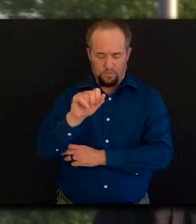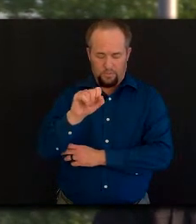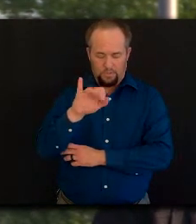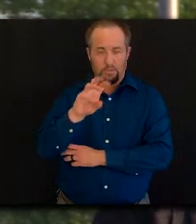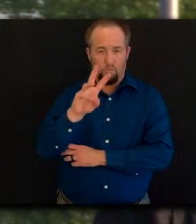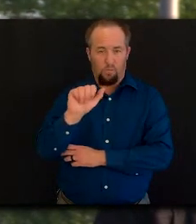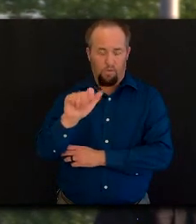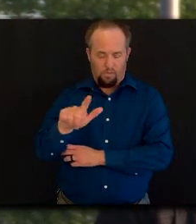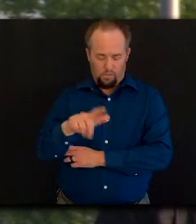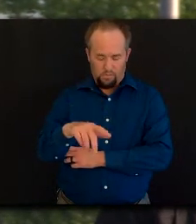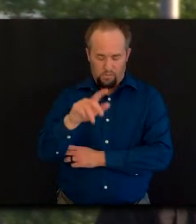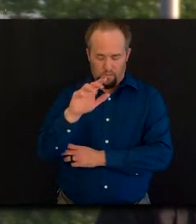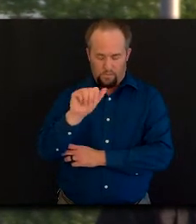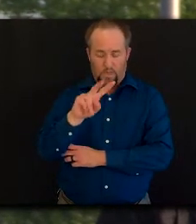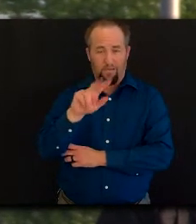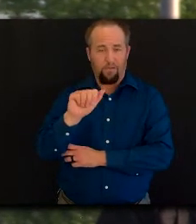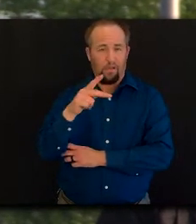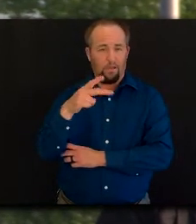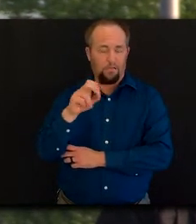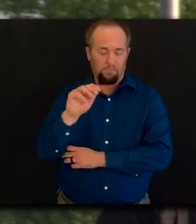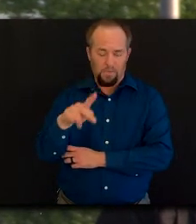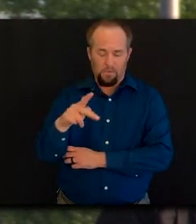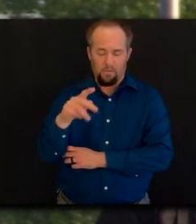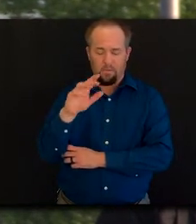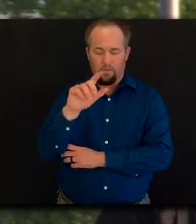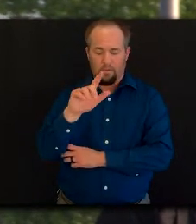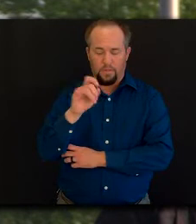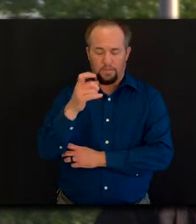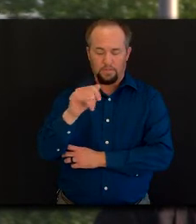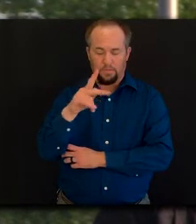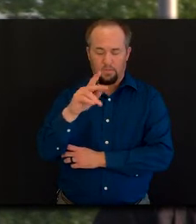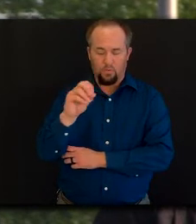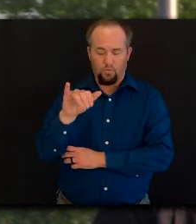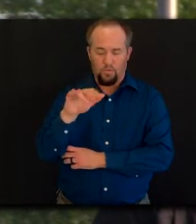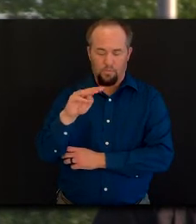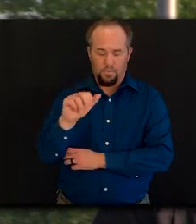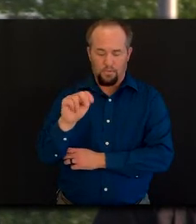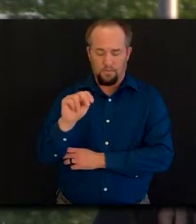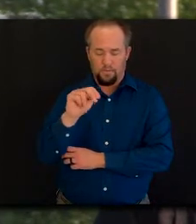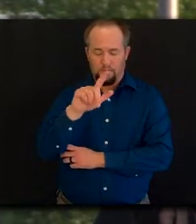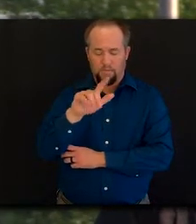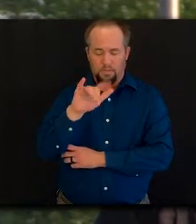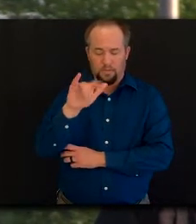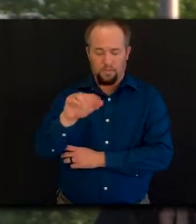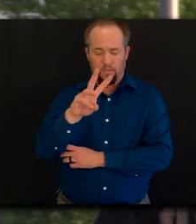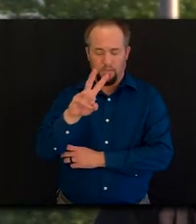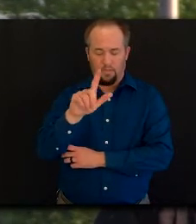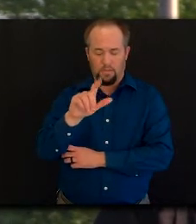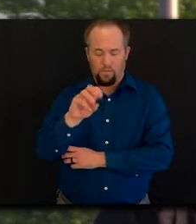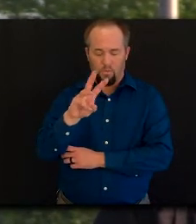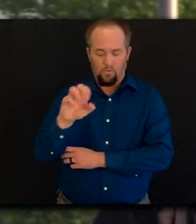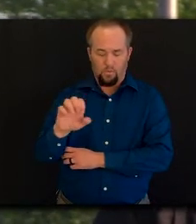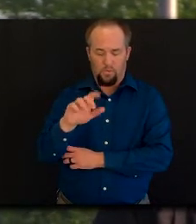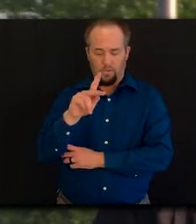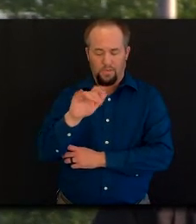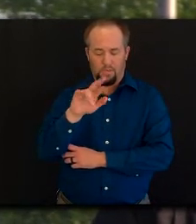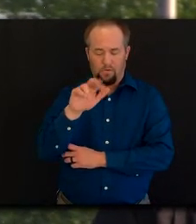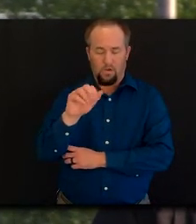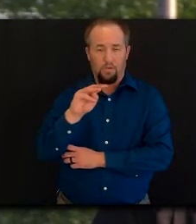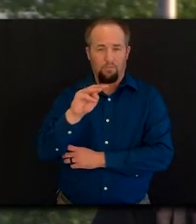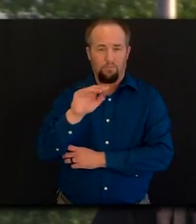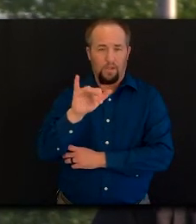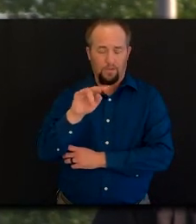Kira Miner, Madeline Wynn, Jenna Nichols, Aspen Patterson, Justin Preston, Marin